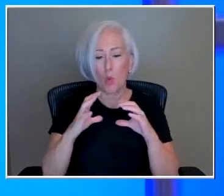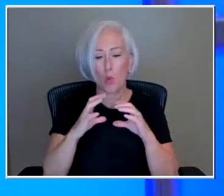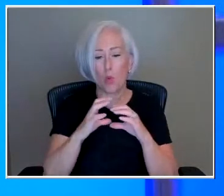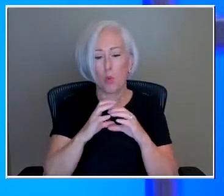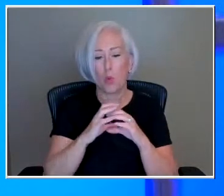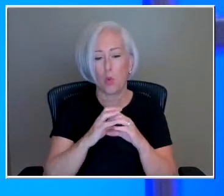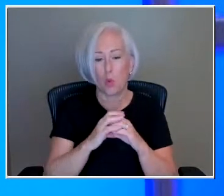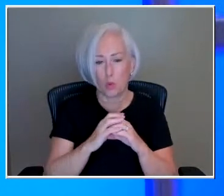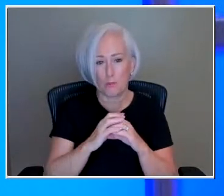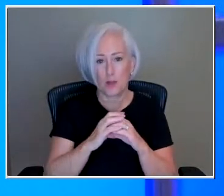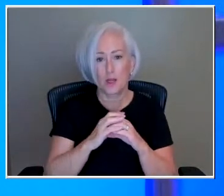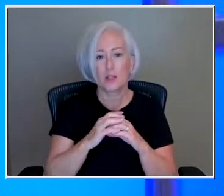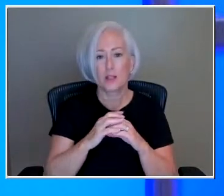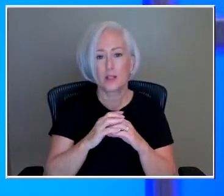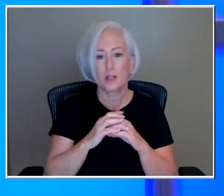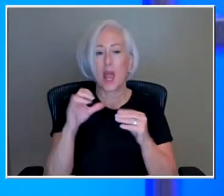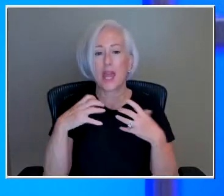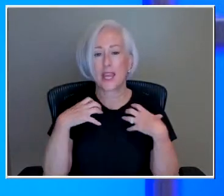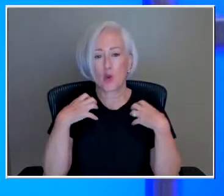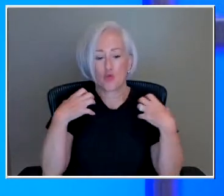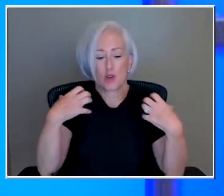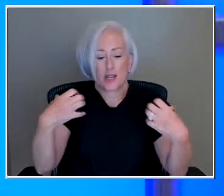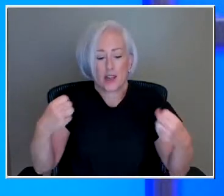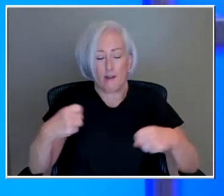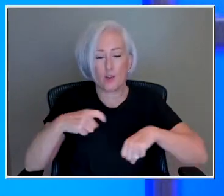like what Ms. Kirkwood was saying. So